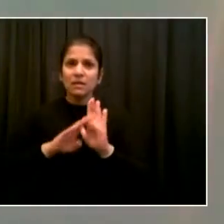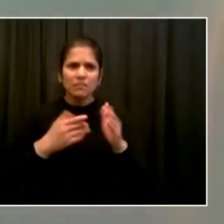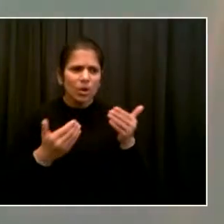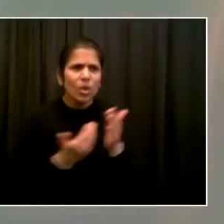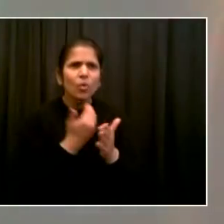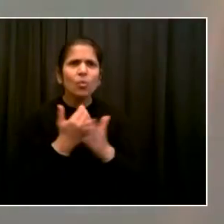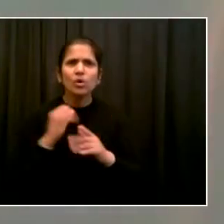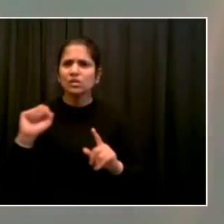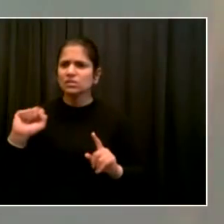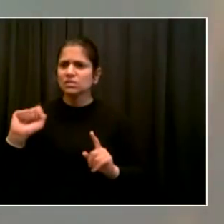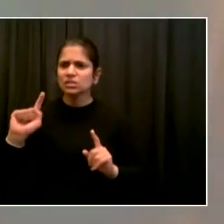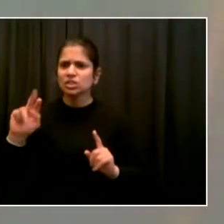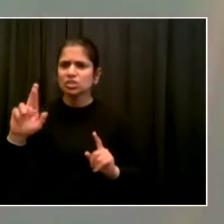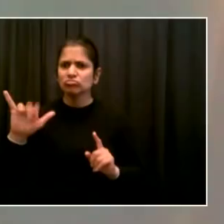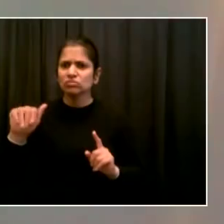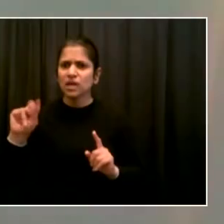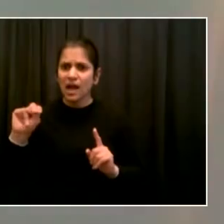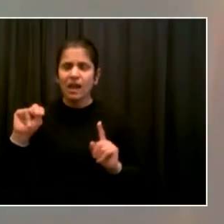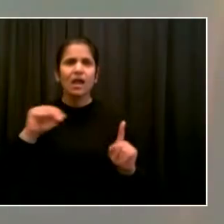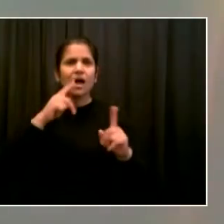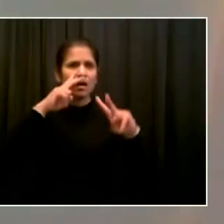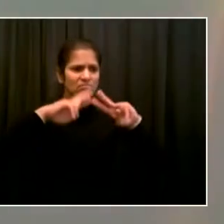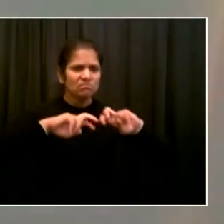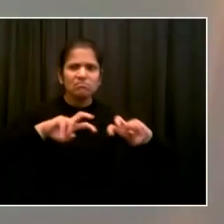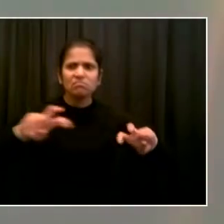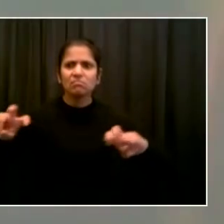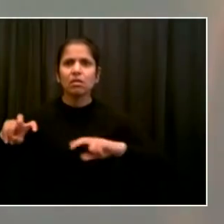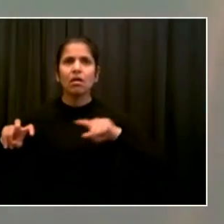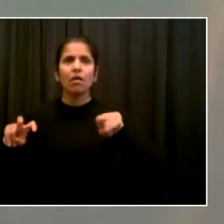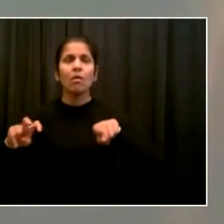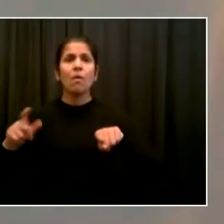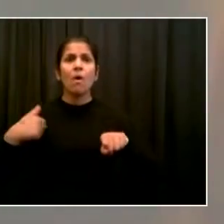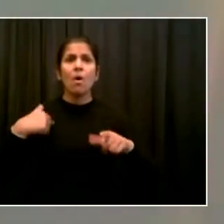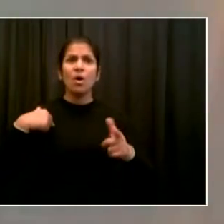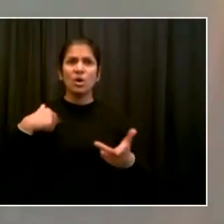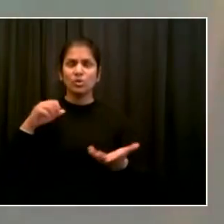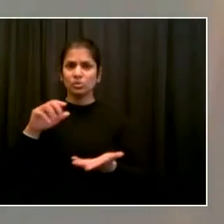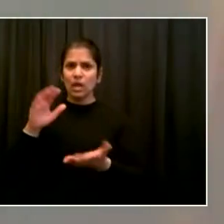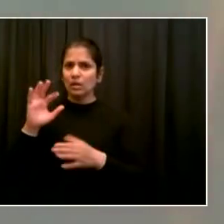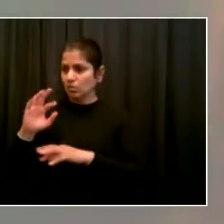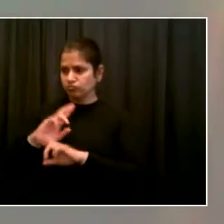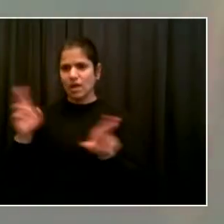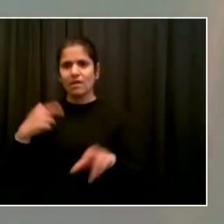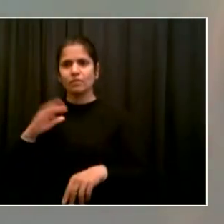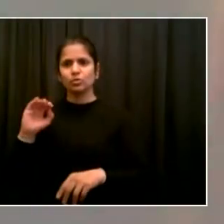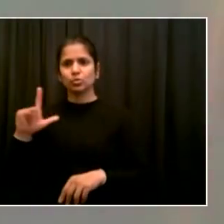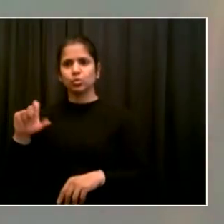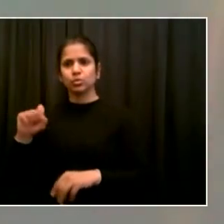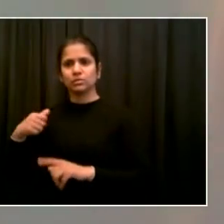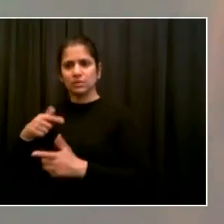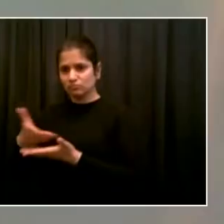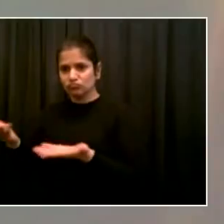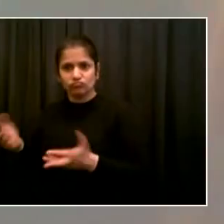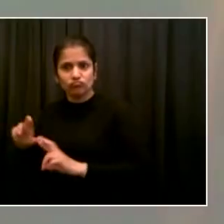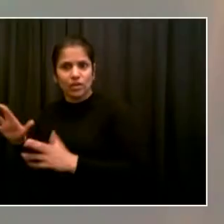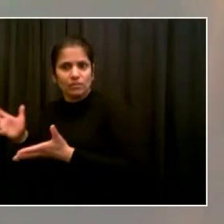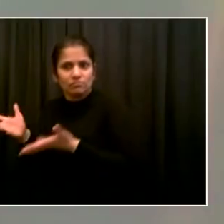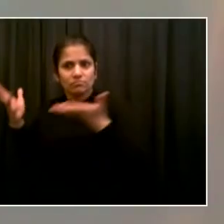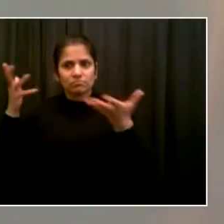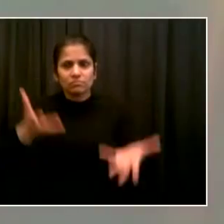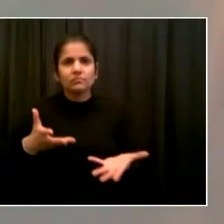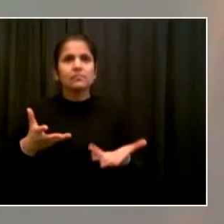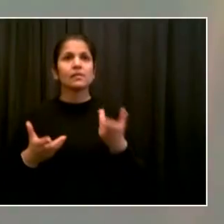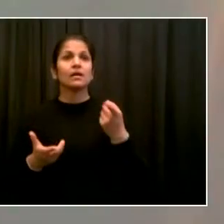infectious. So we need all of the tools that we have available to us. And one of the tools that we know works is testing and tracing. And the reason